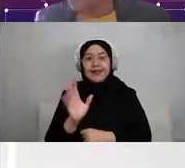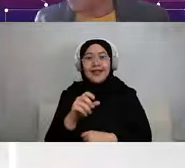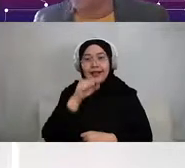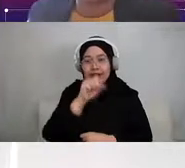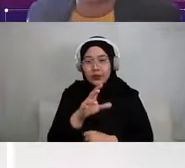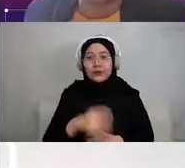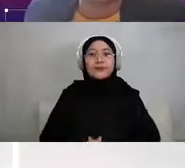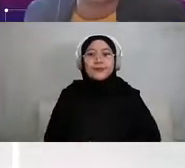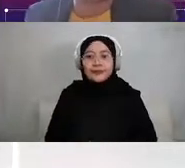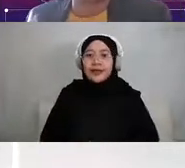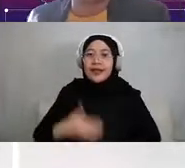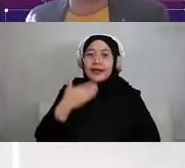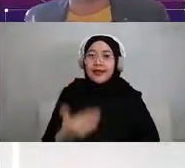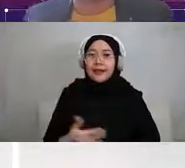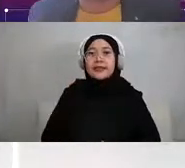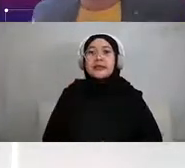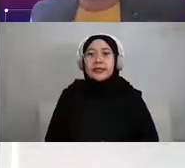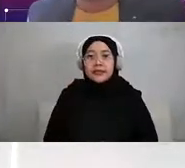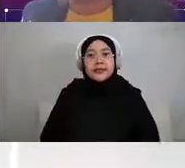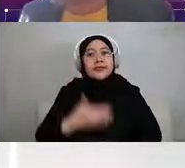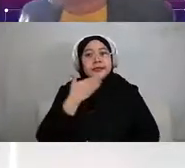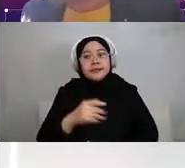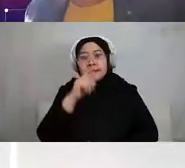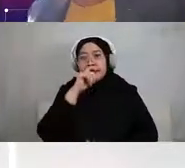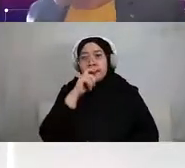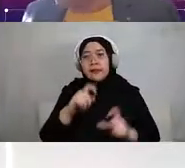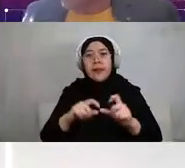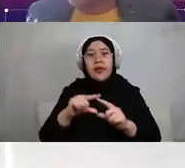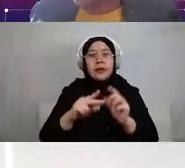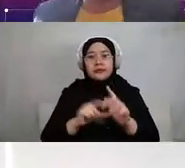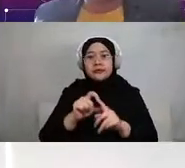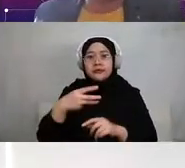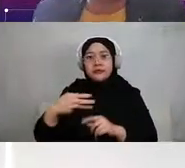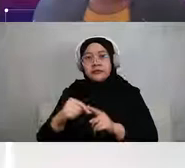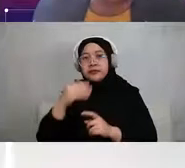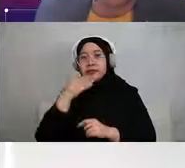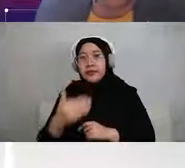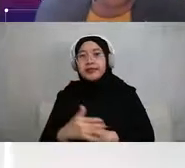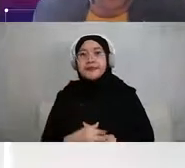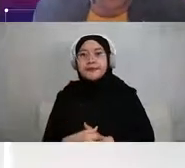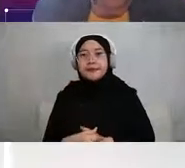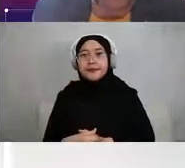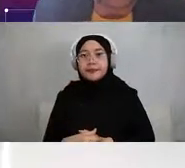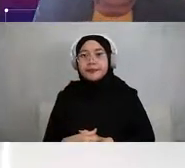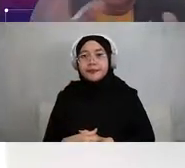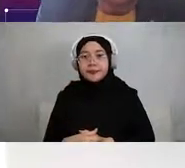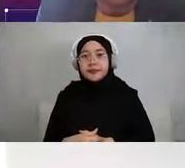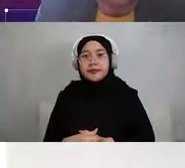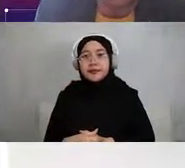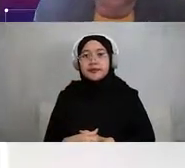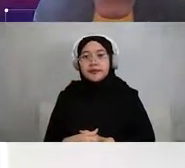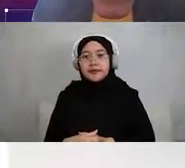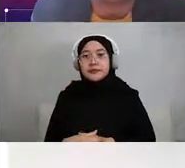Thank you, Mr. Sandeep. Yeah, Sara, we are open for any questions here. And lastly, I wanted to mention one, two things. I mean,